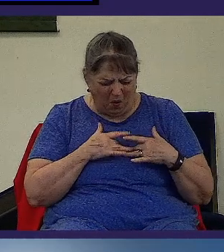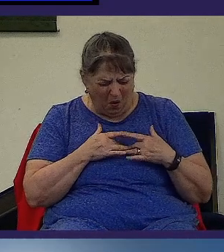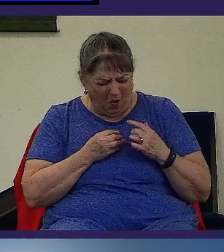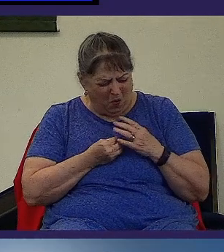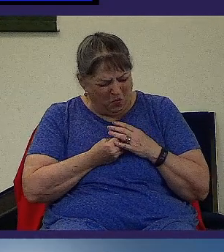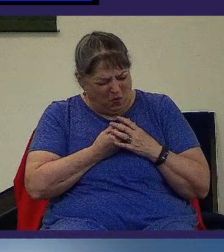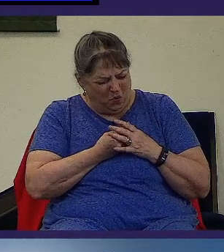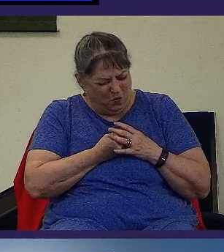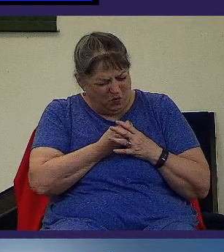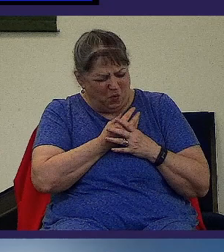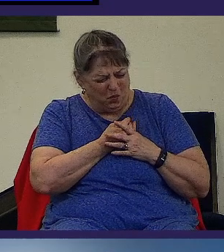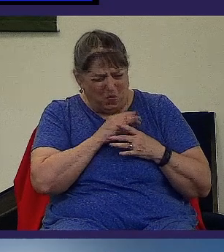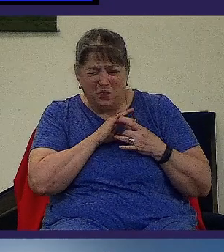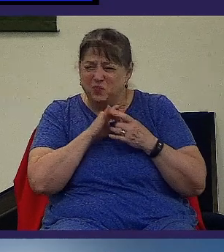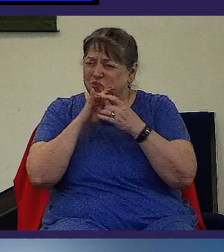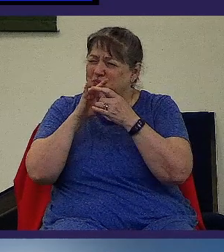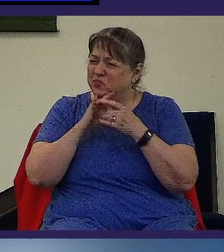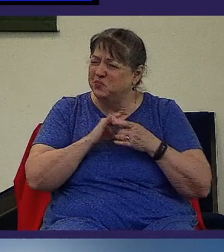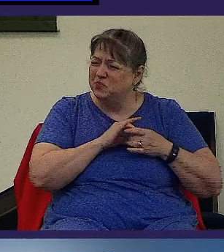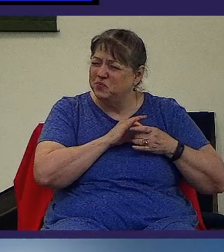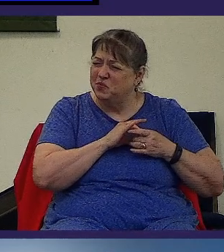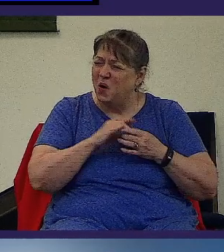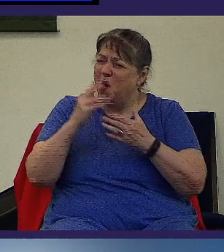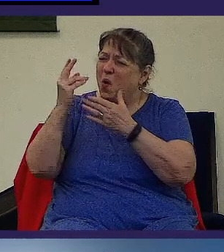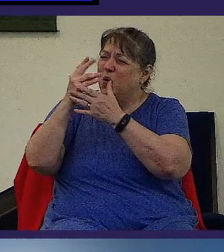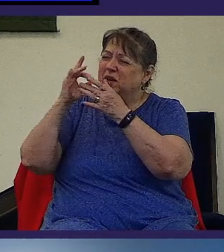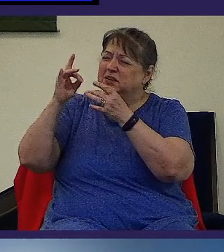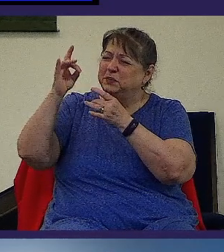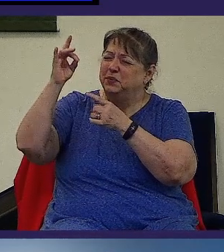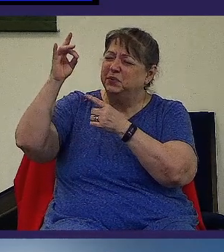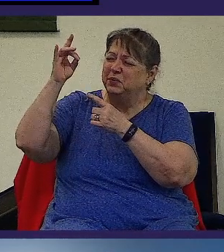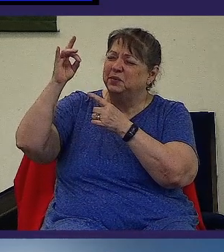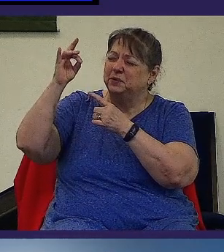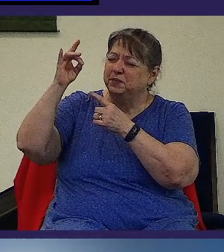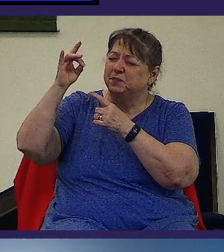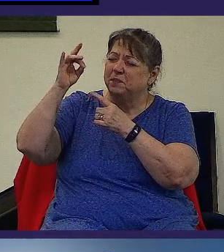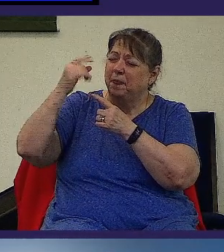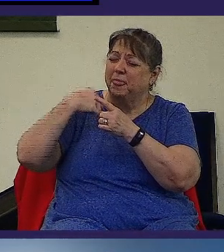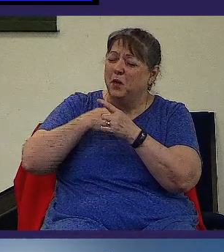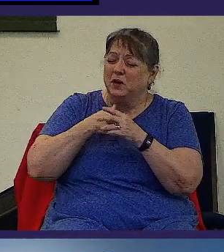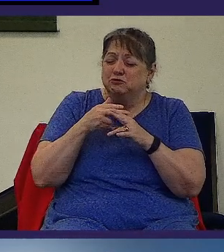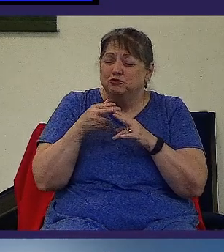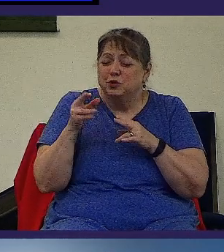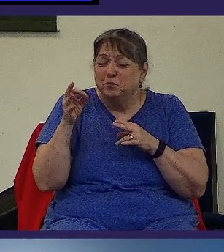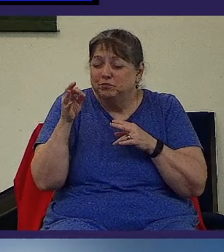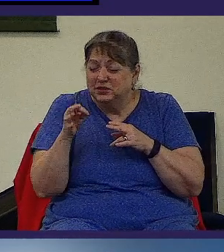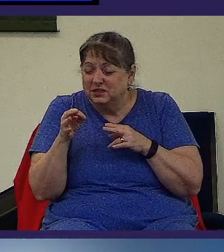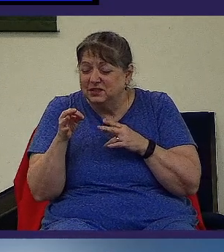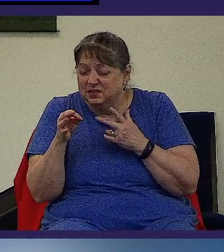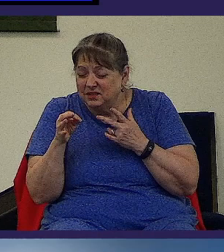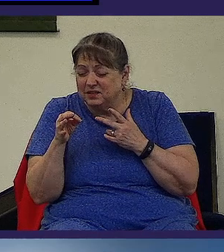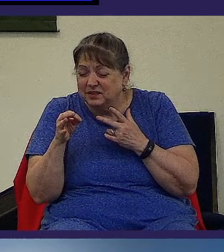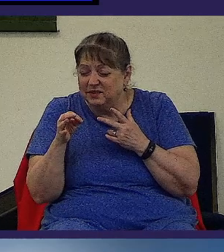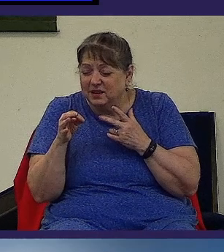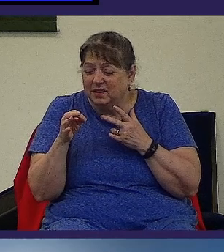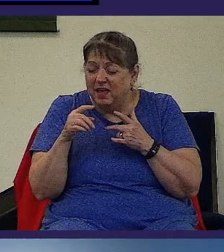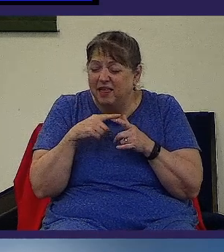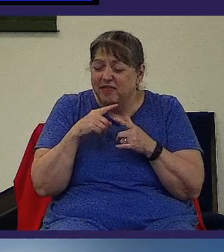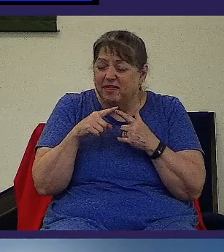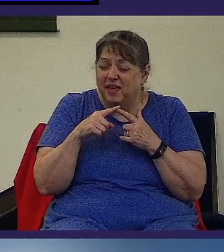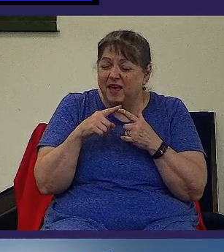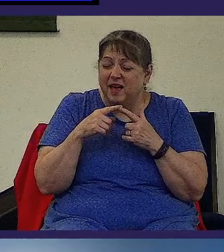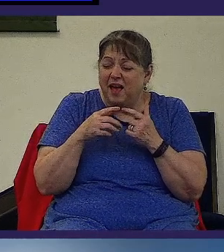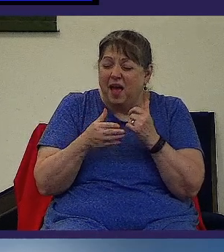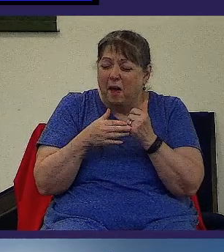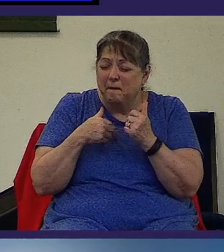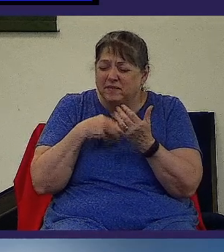lives father so we praise you and we thank you we pray holy spirit that with this abbreviated message if that is what it is to be there god that you would meet us